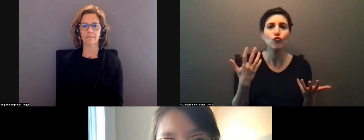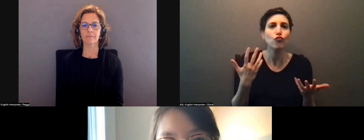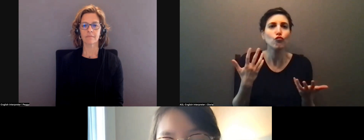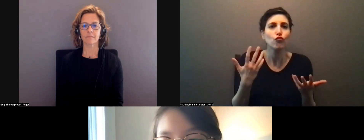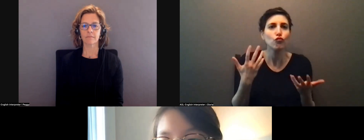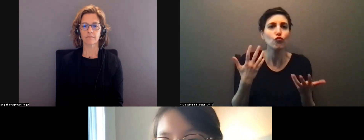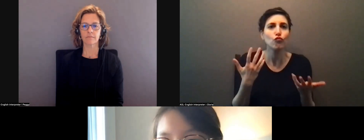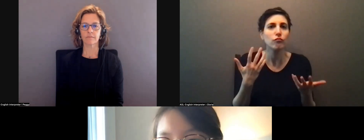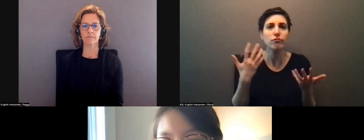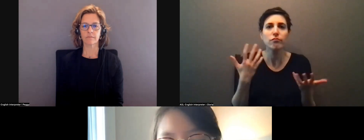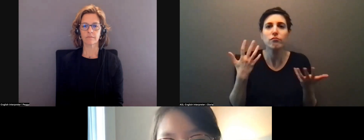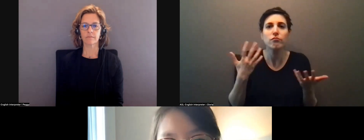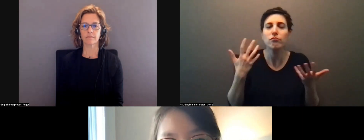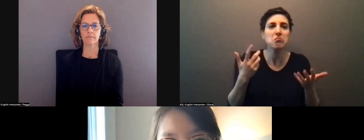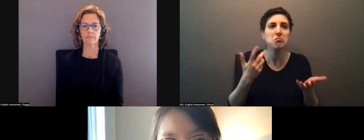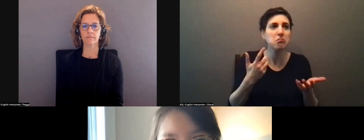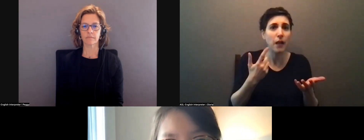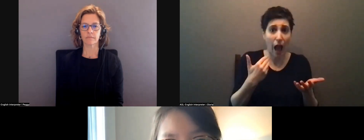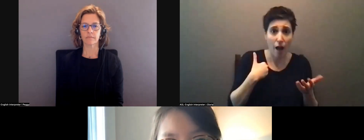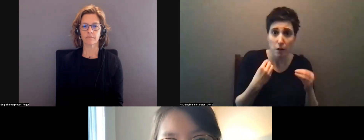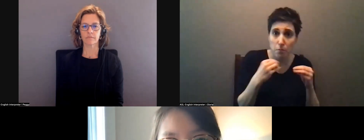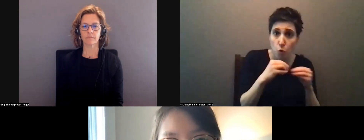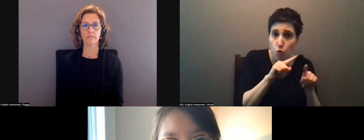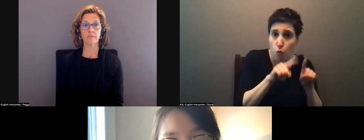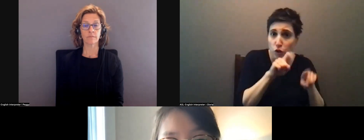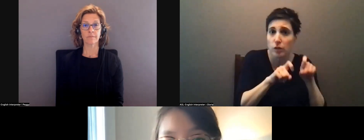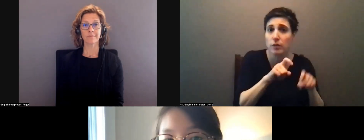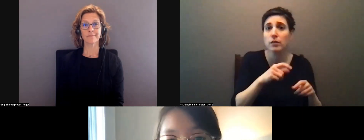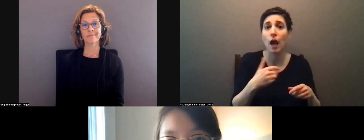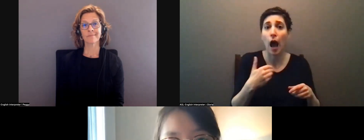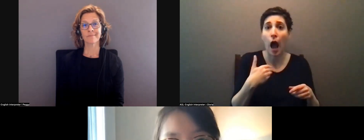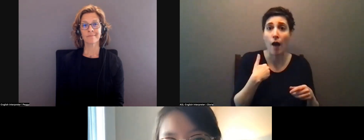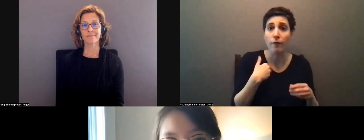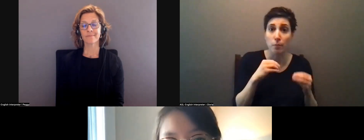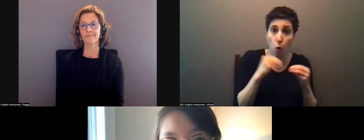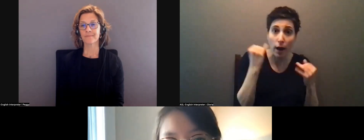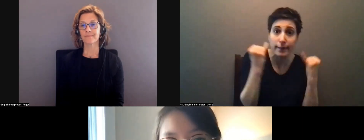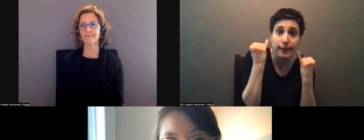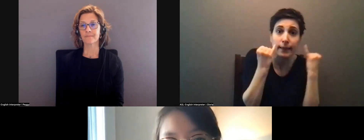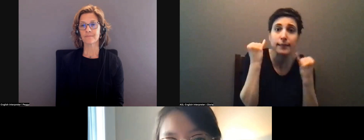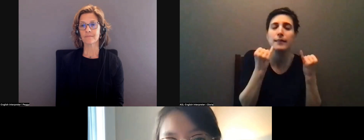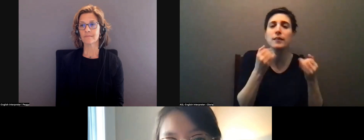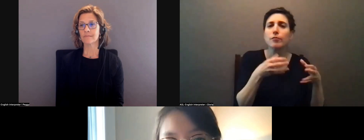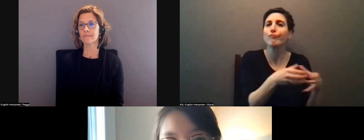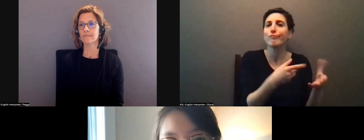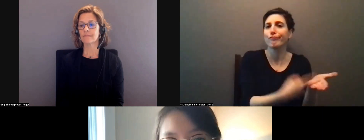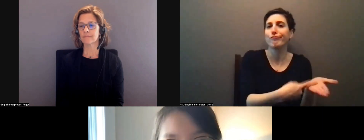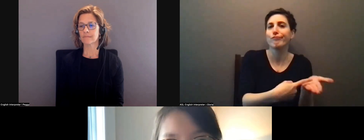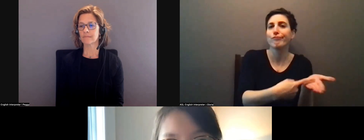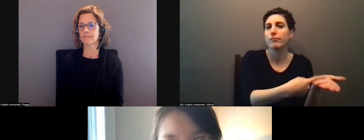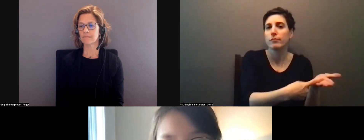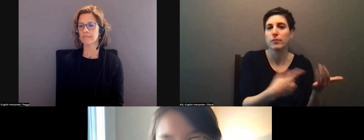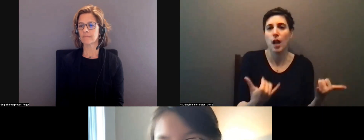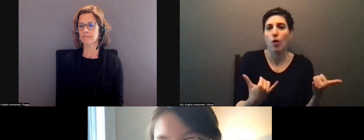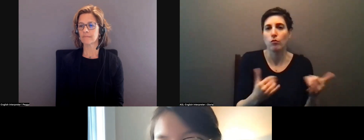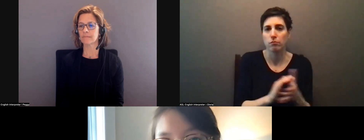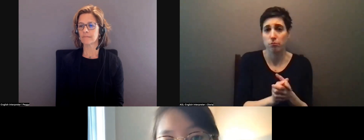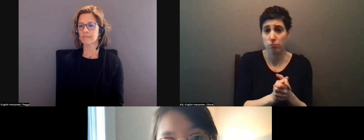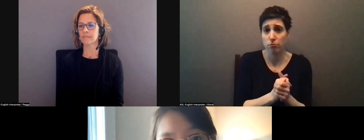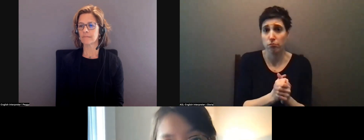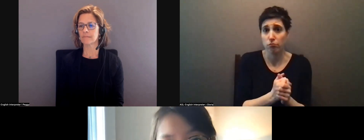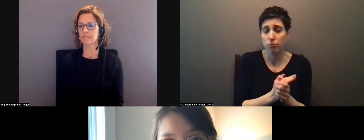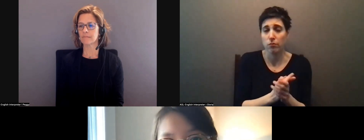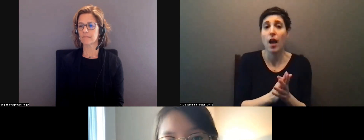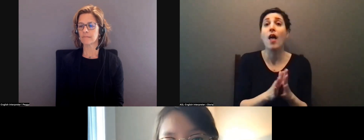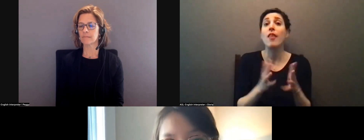of tips and questions that you would like to share related to anything that you heard today? And